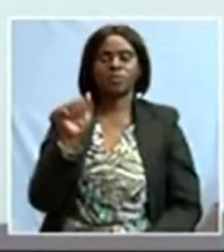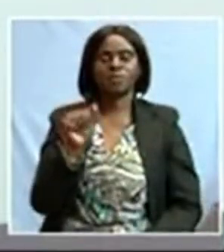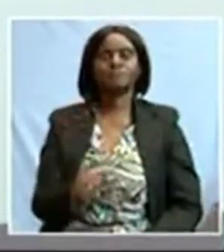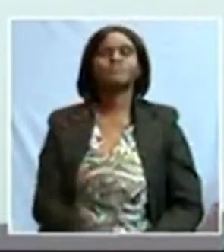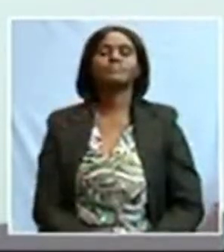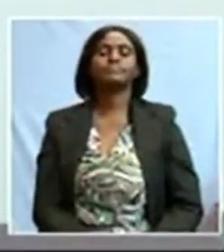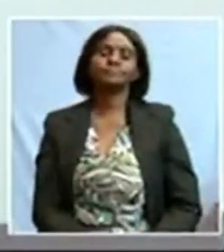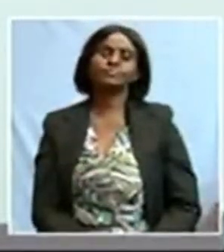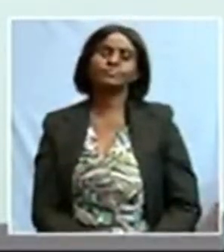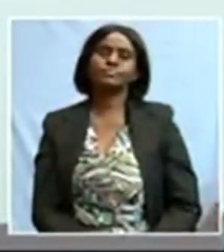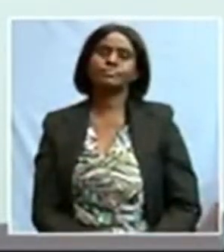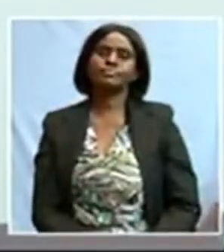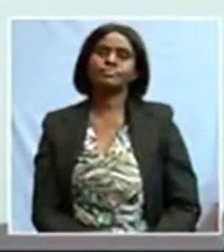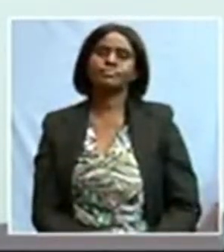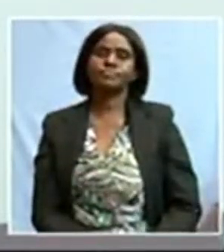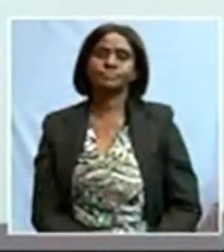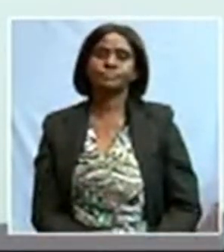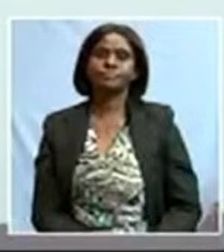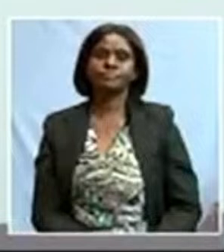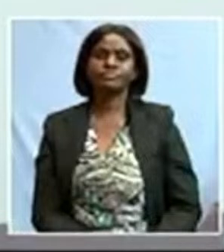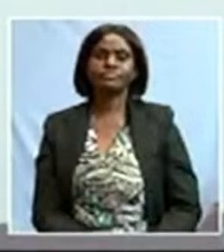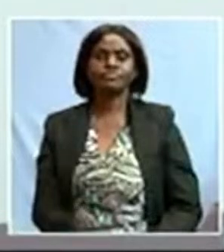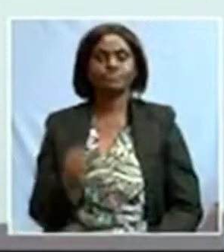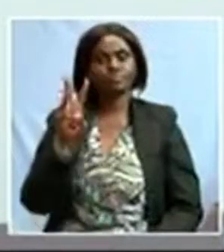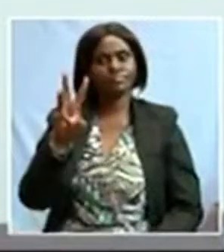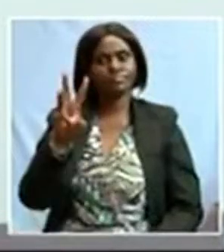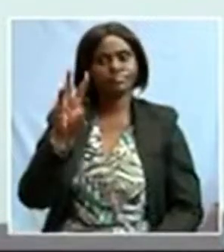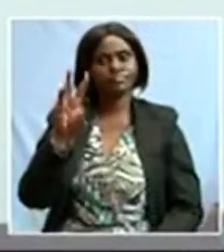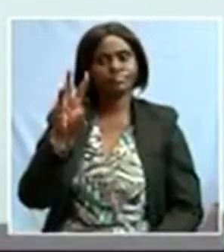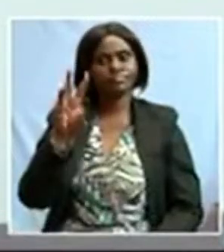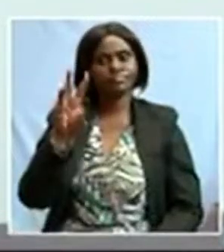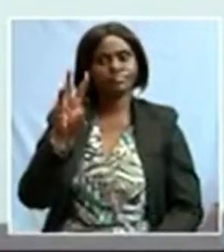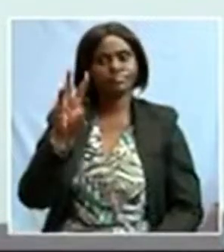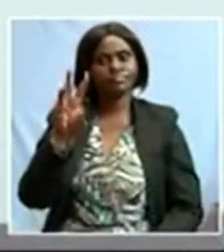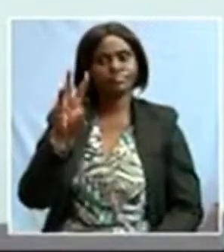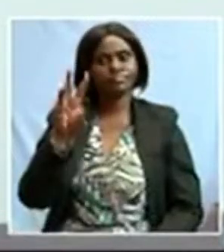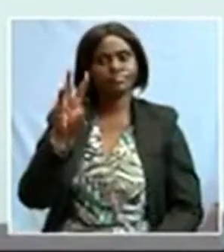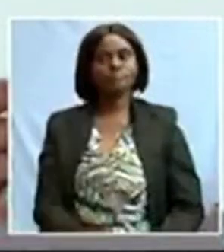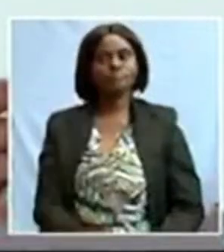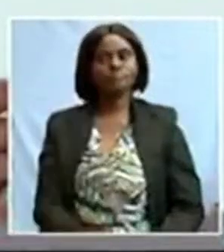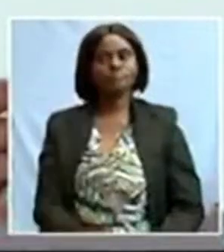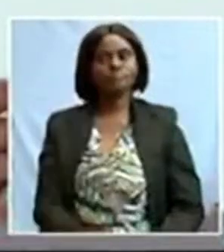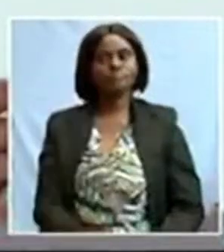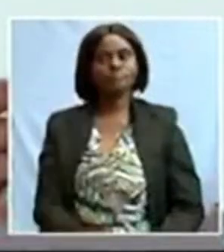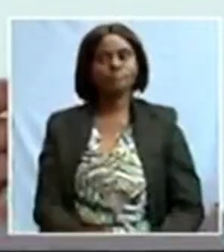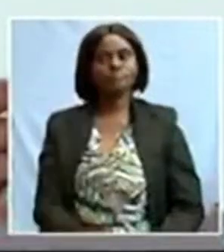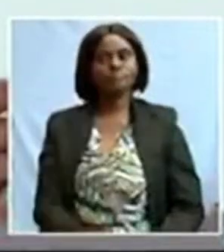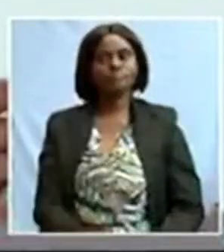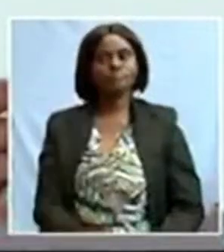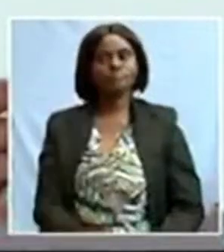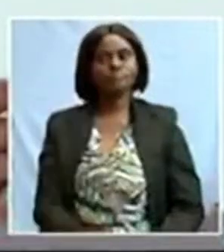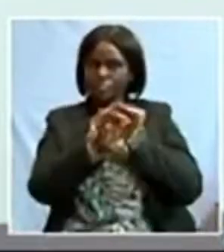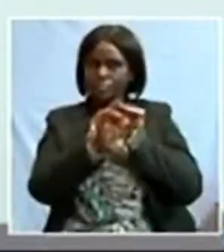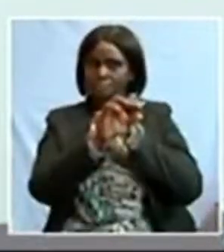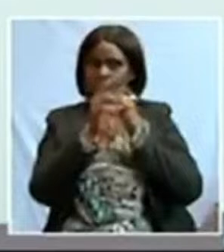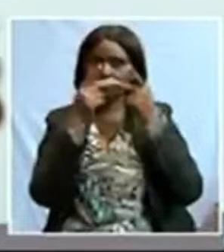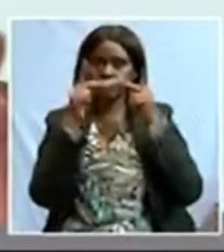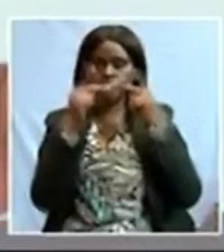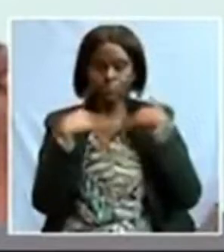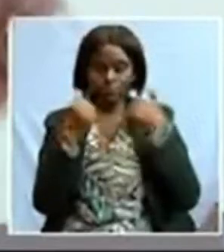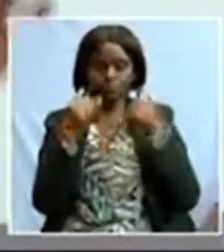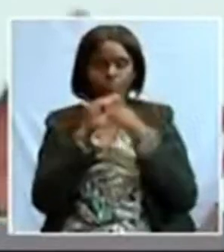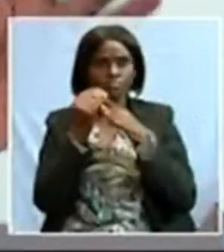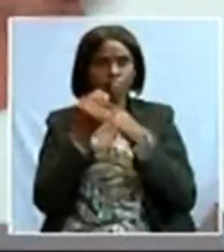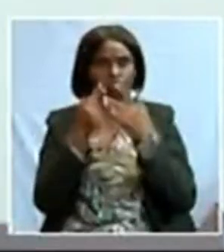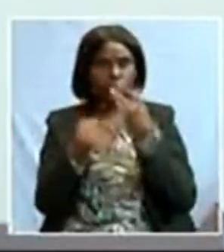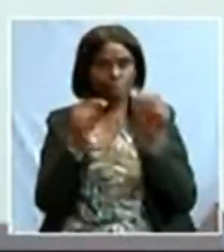Public Health, or Ward Development Fund? Is it an activity under the Department of Public Health, or